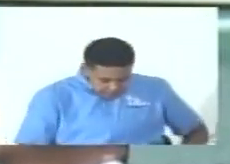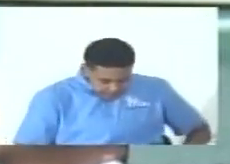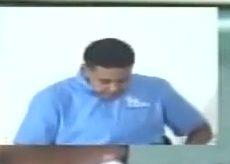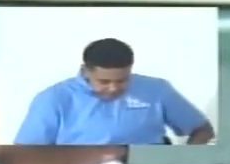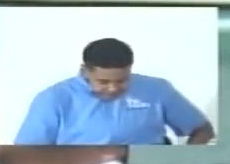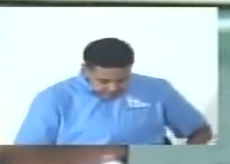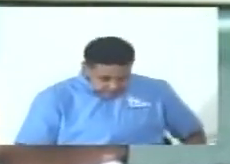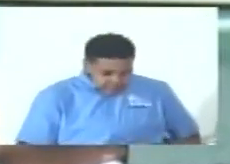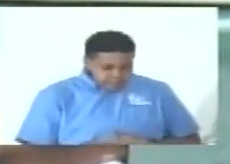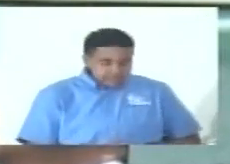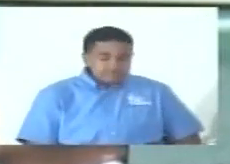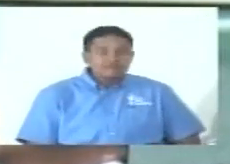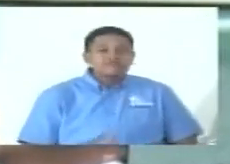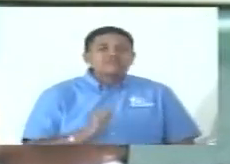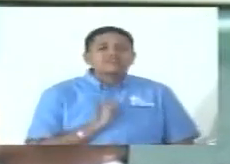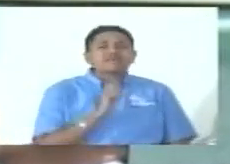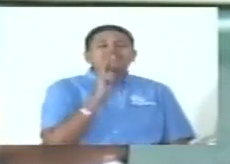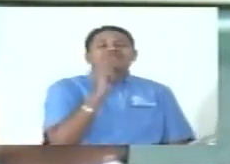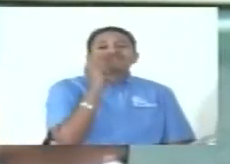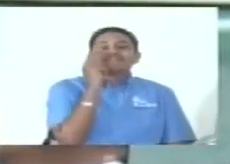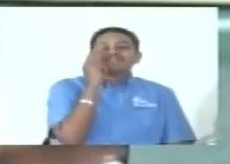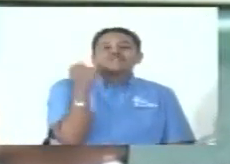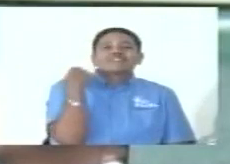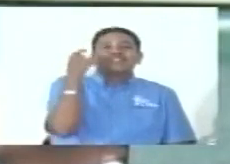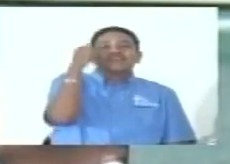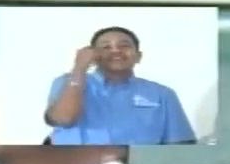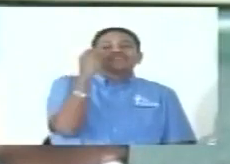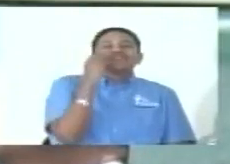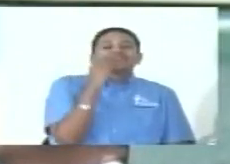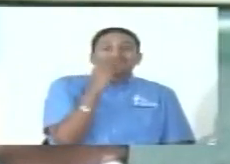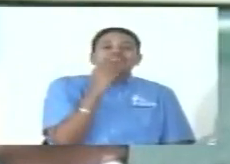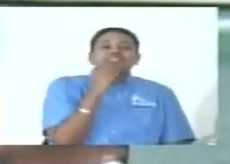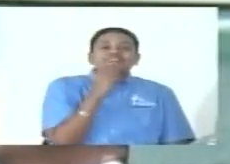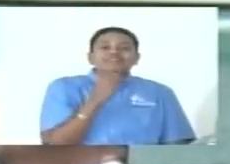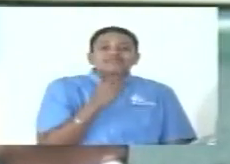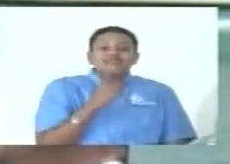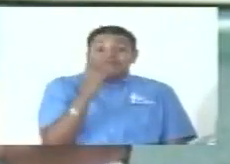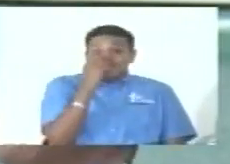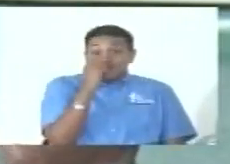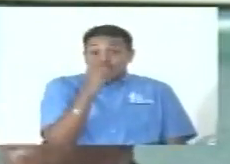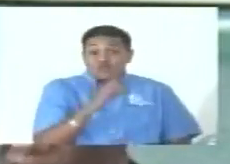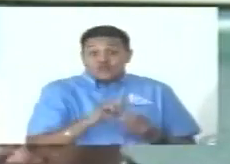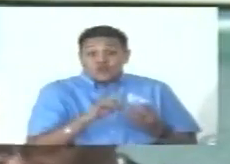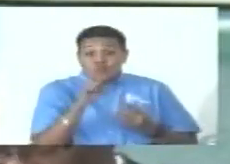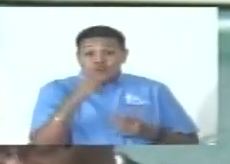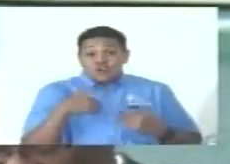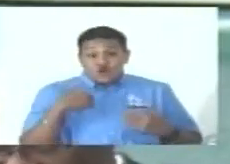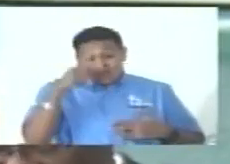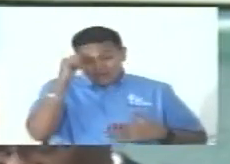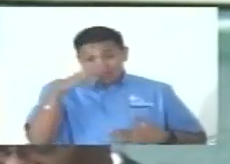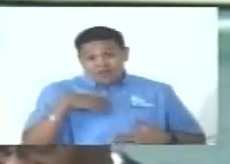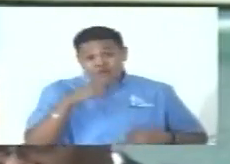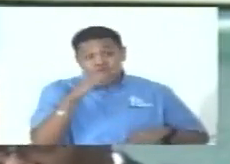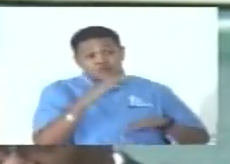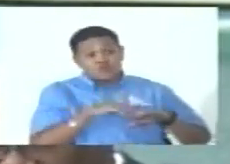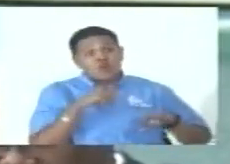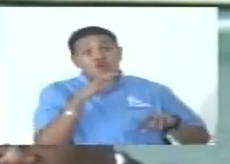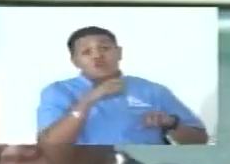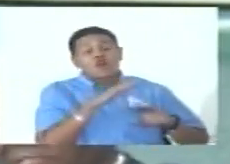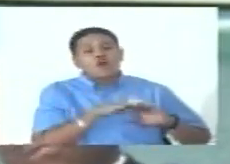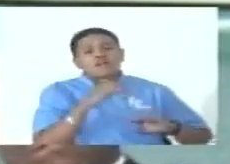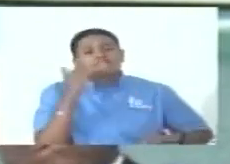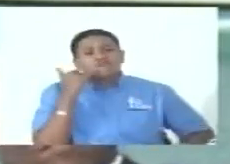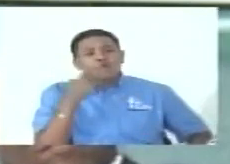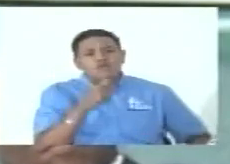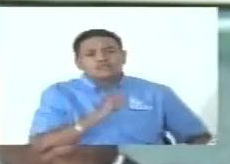I am amused by the story that once there was a young man who called her on phone,